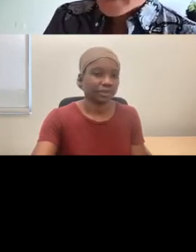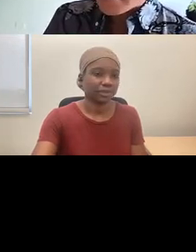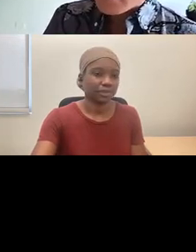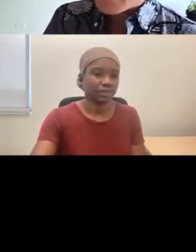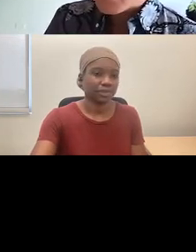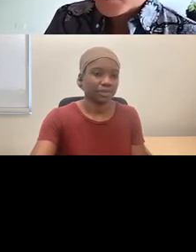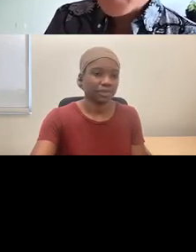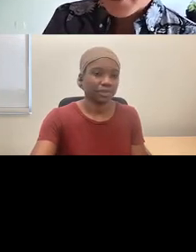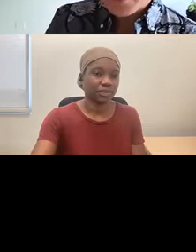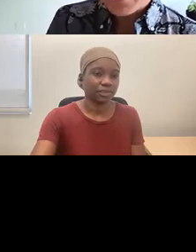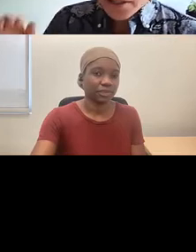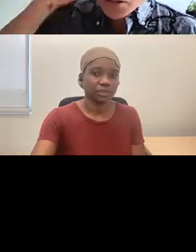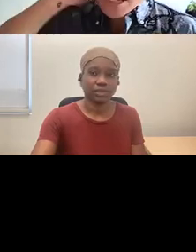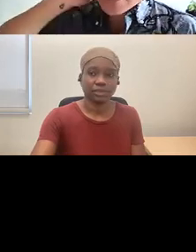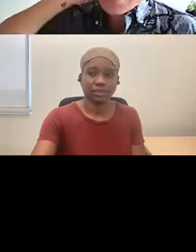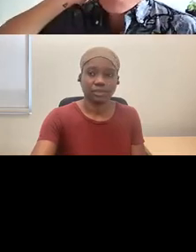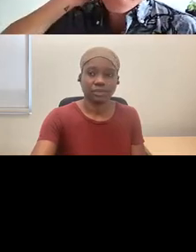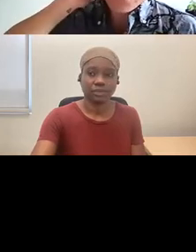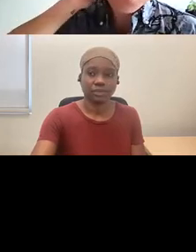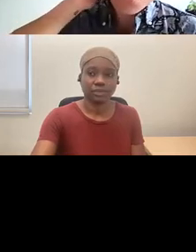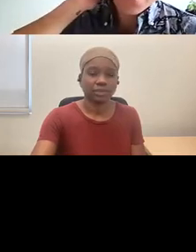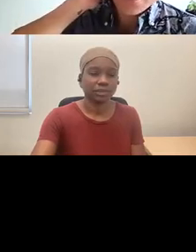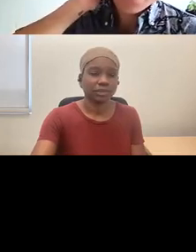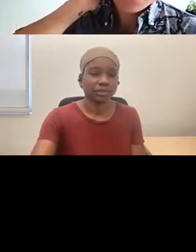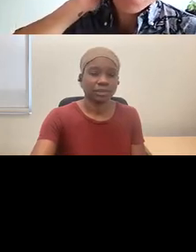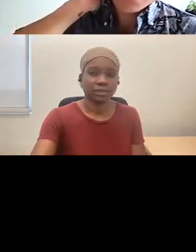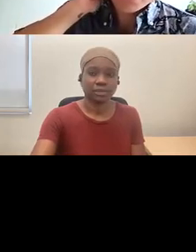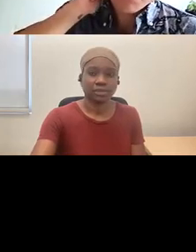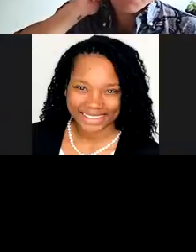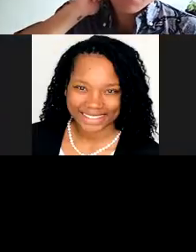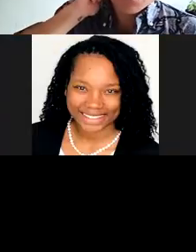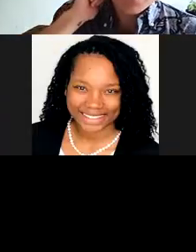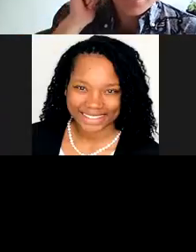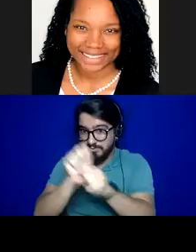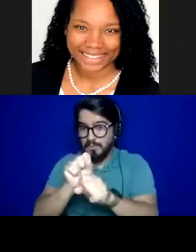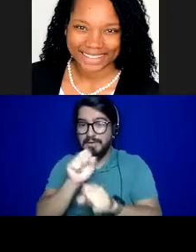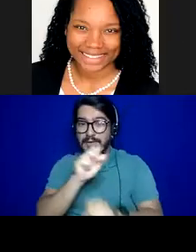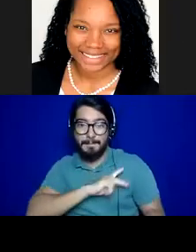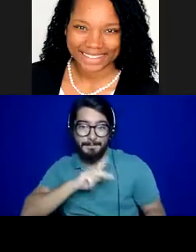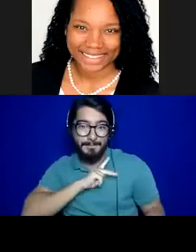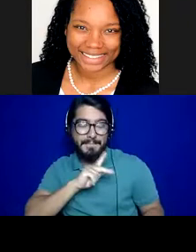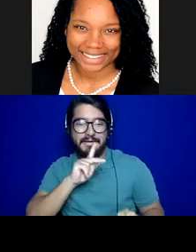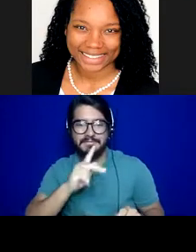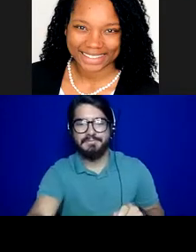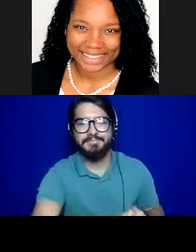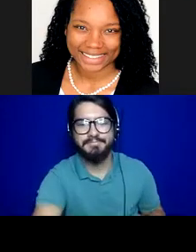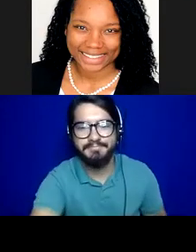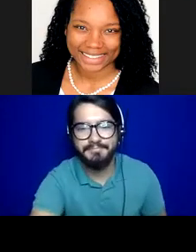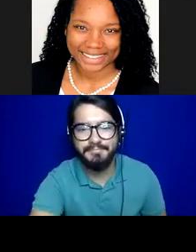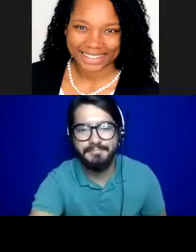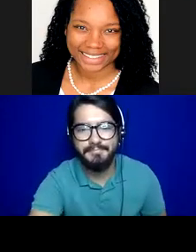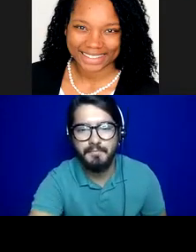and that could pose varying risks to us. In your work and in your personal life, do you think about metadata? Are there risks that